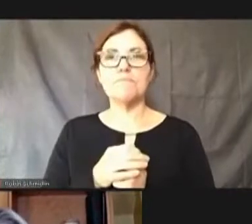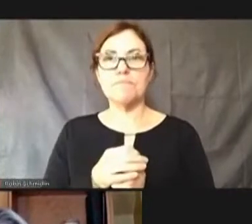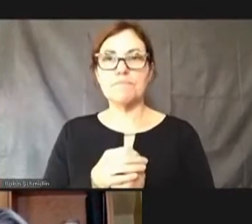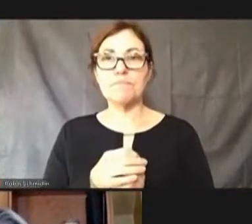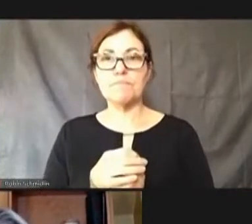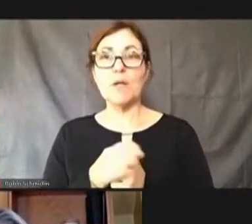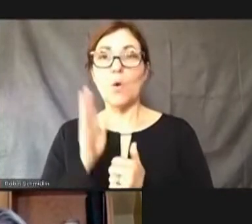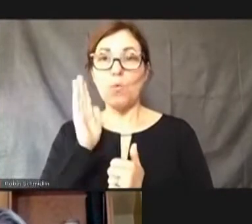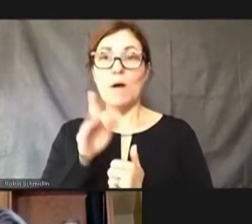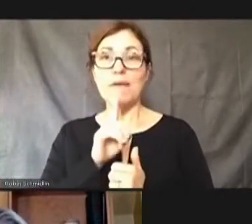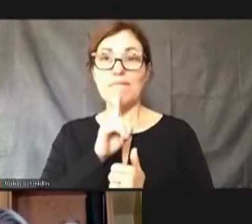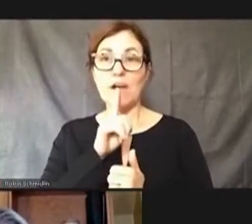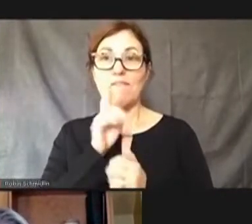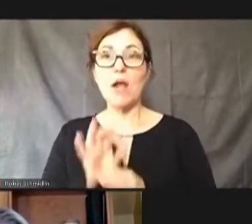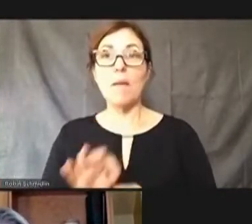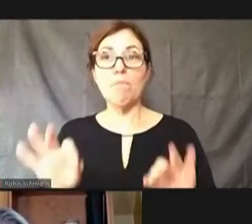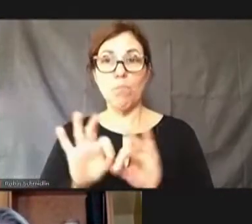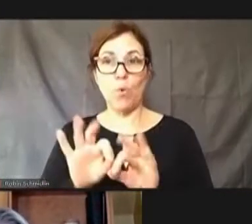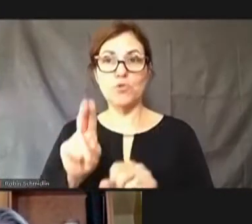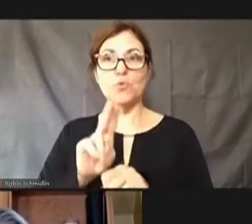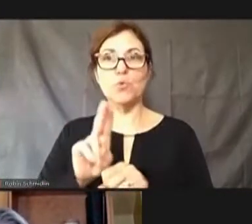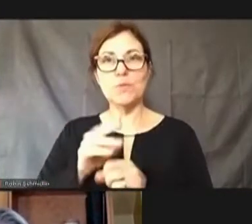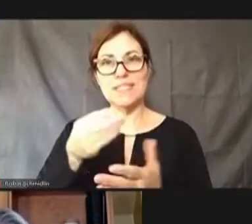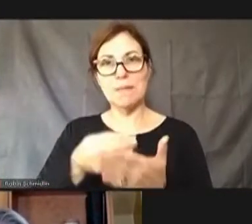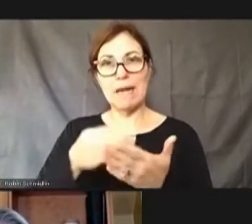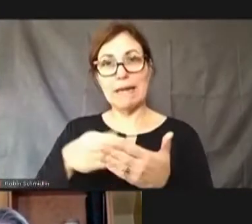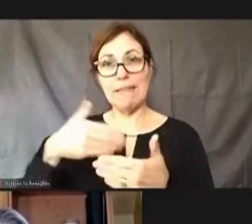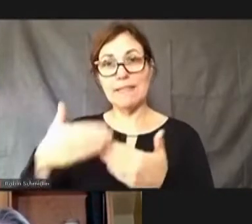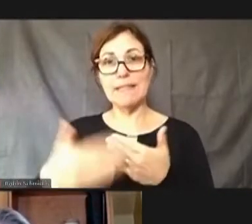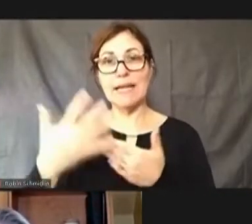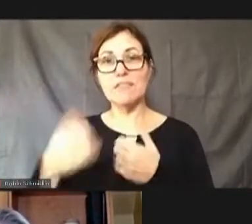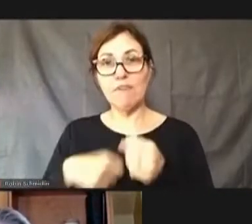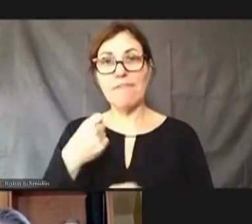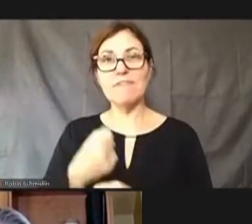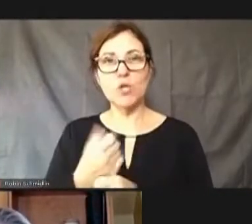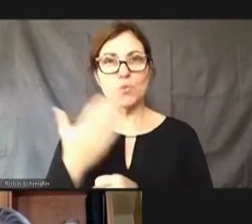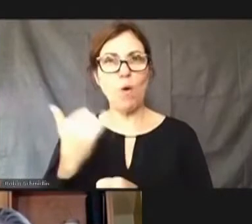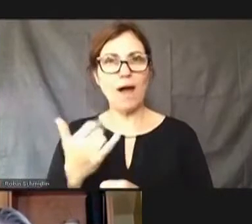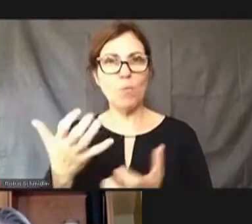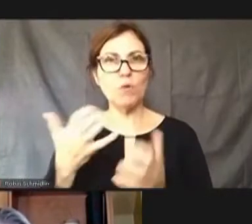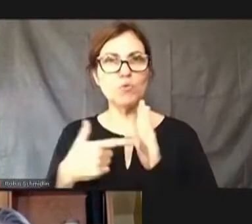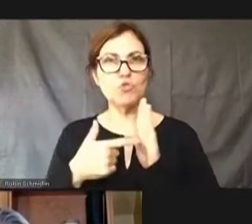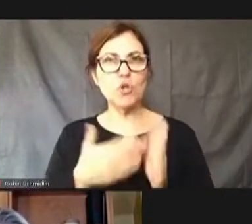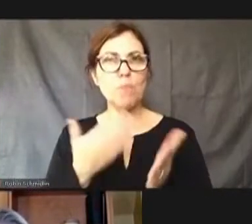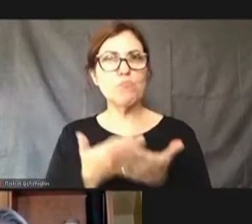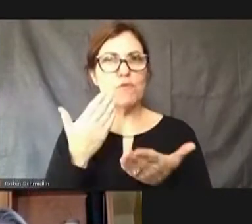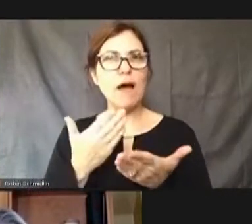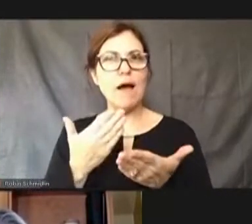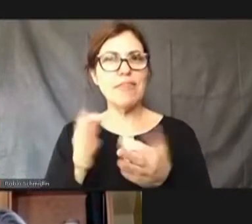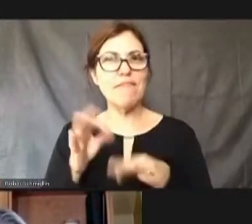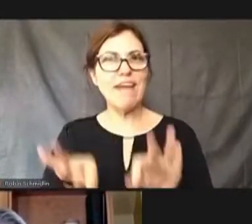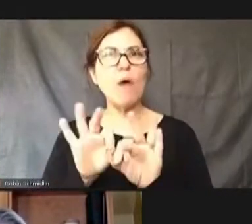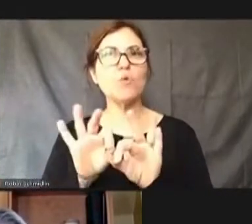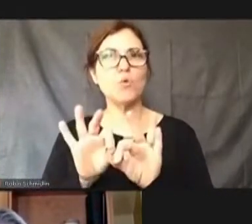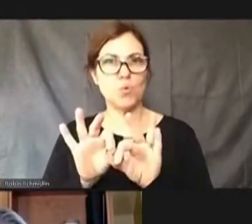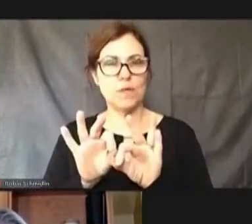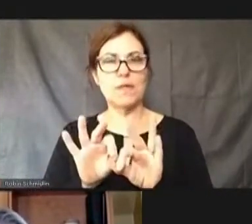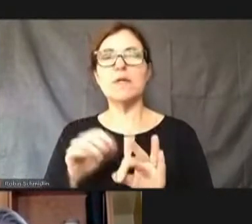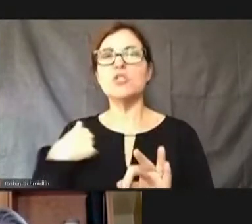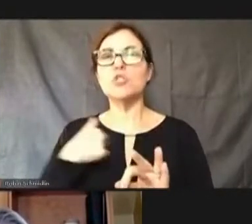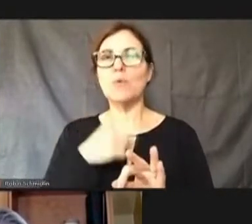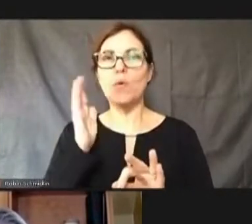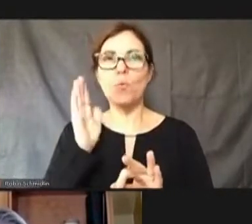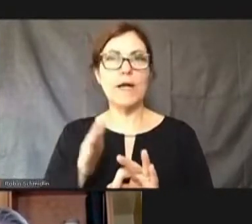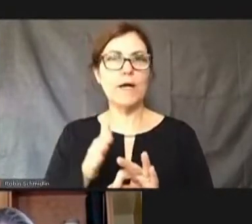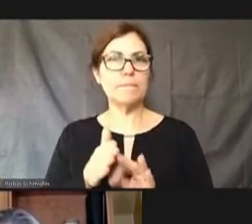5 years in a way to show the value of that kind of investment, quite honestly. So that's why I said we're going to be aggressive in getting it and then putting